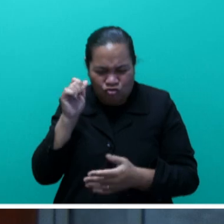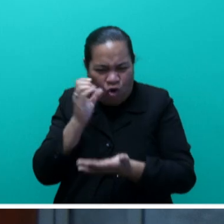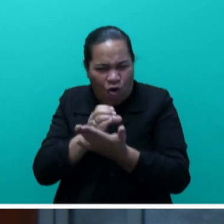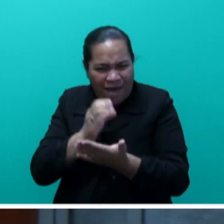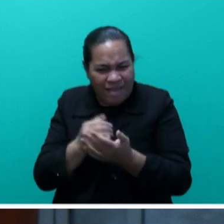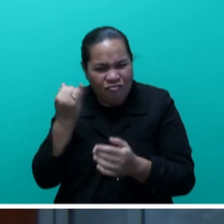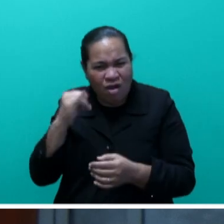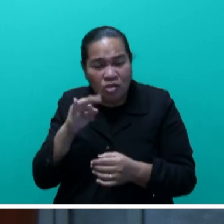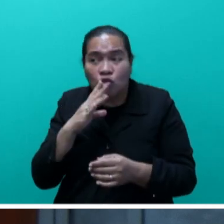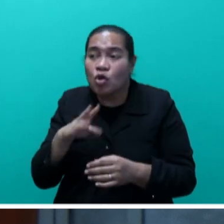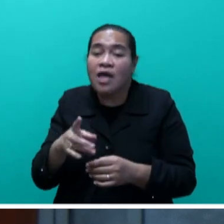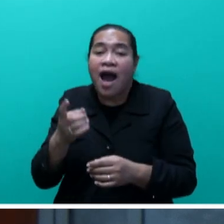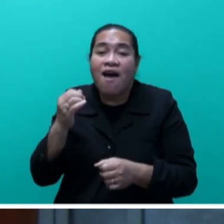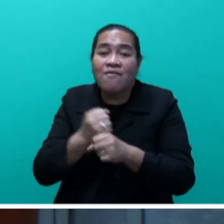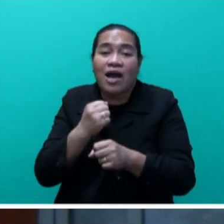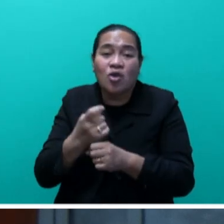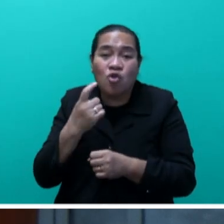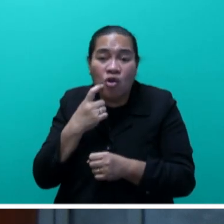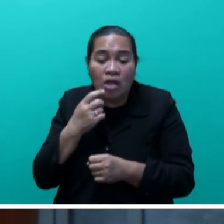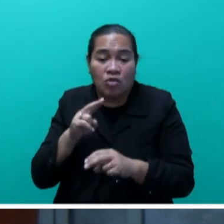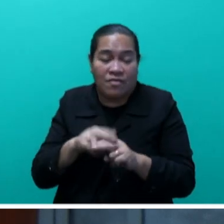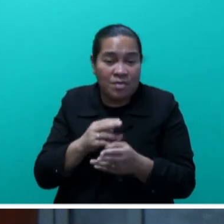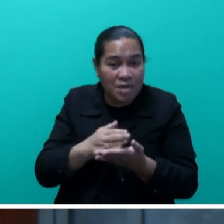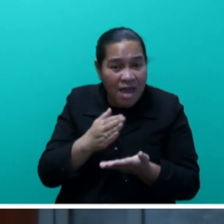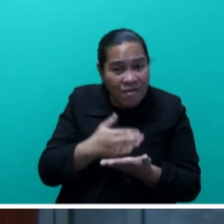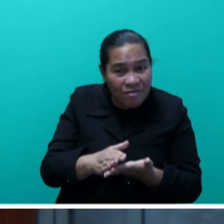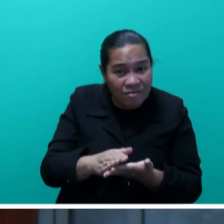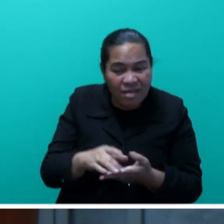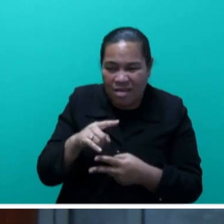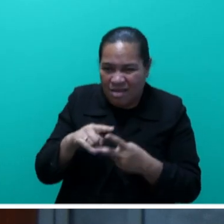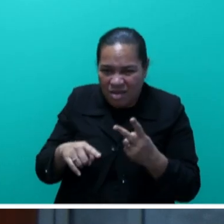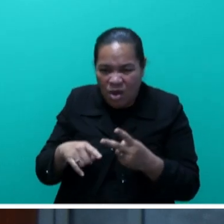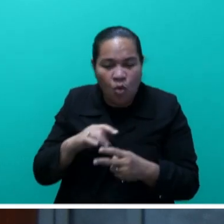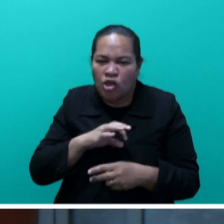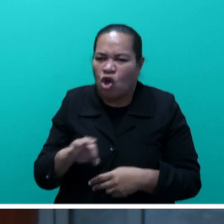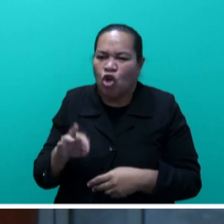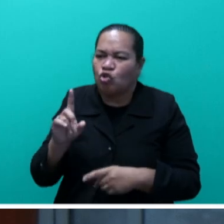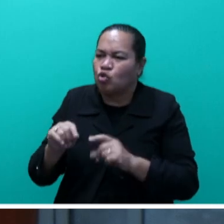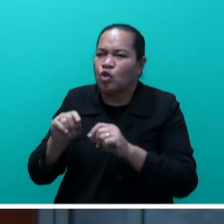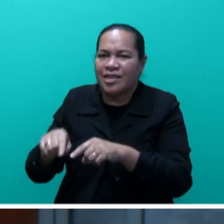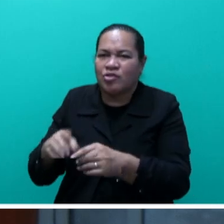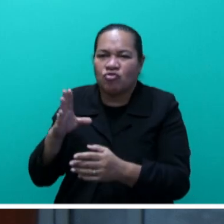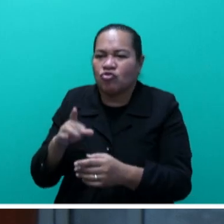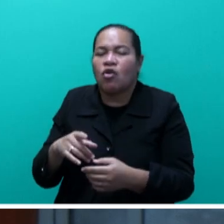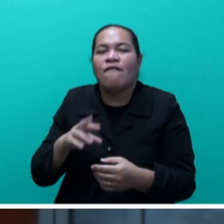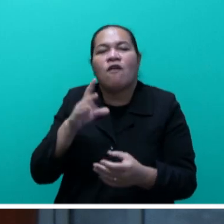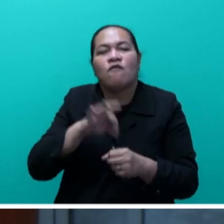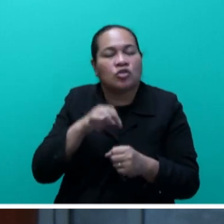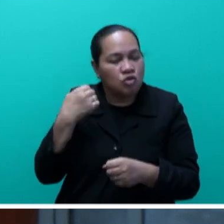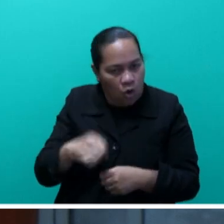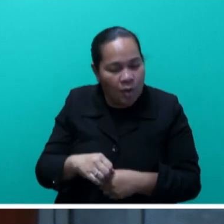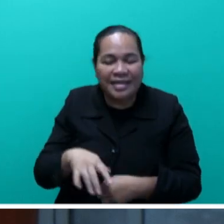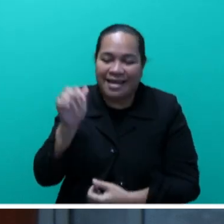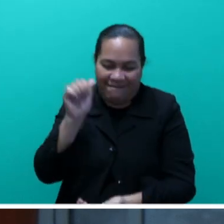the Vatukola gold miners, to the FNPF pensioners. We do not do this for votes, Mr. Speaker. We do this because it is the